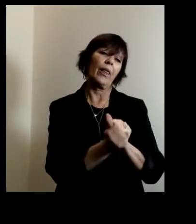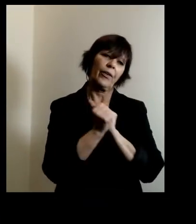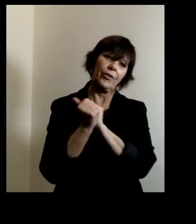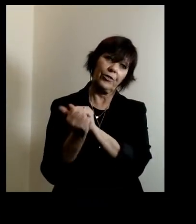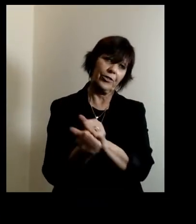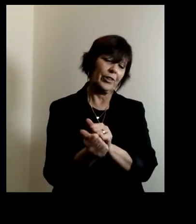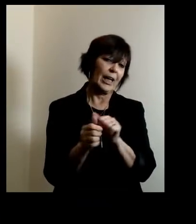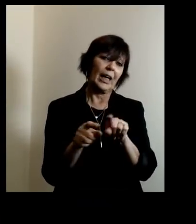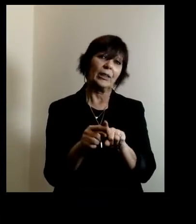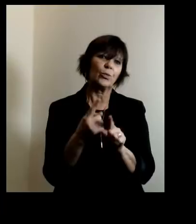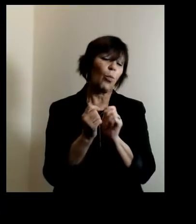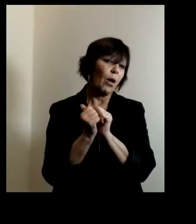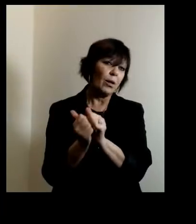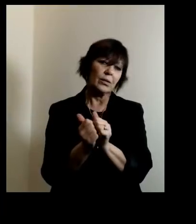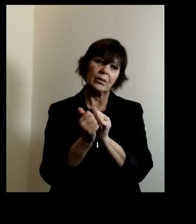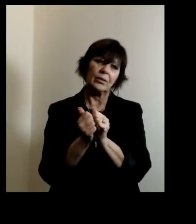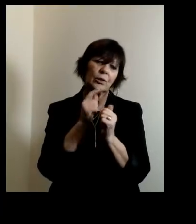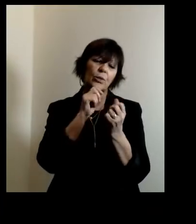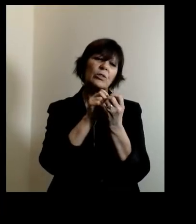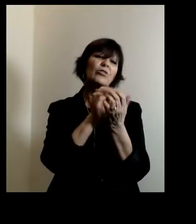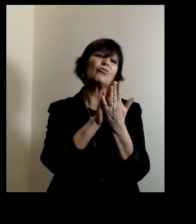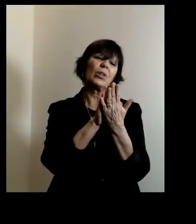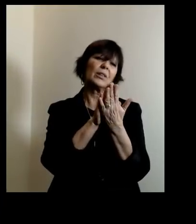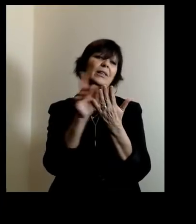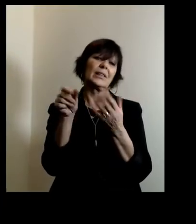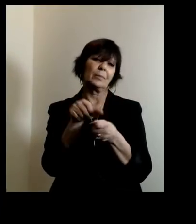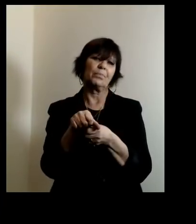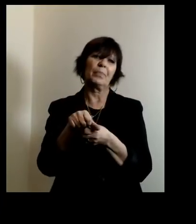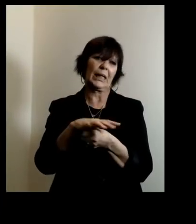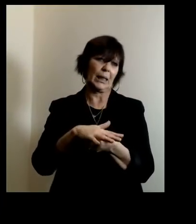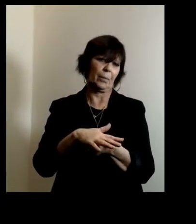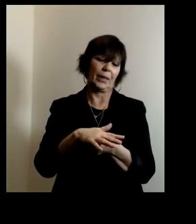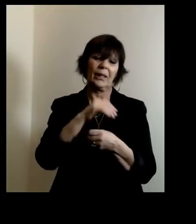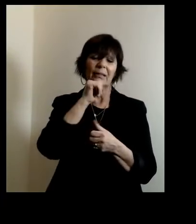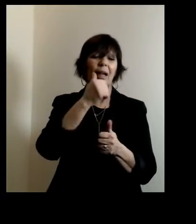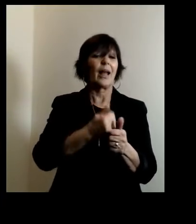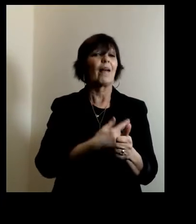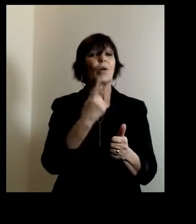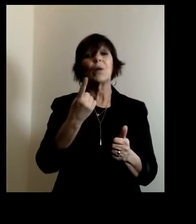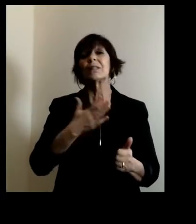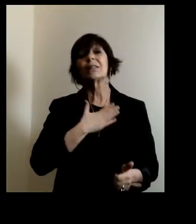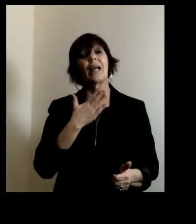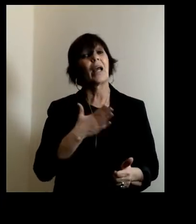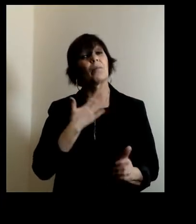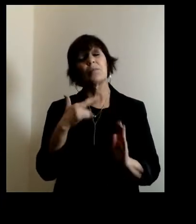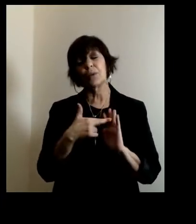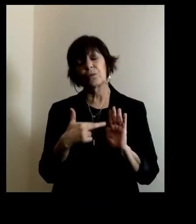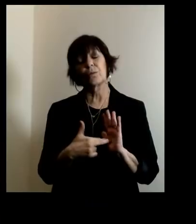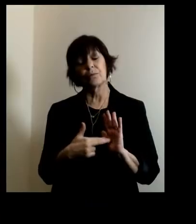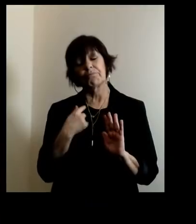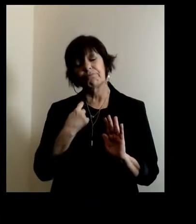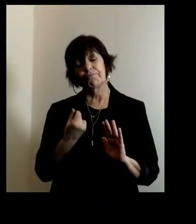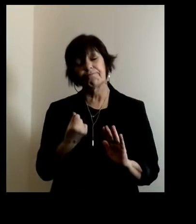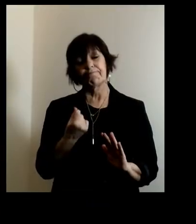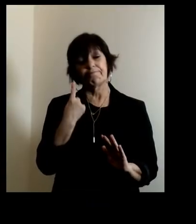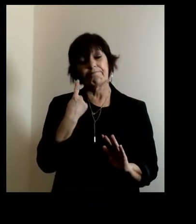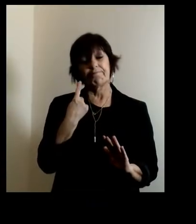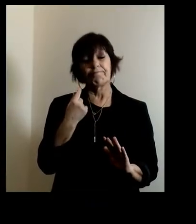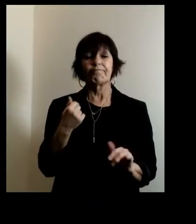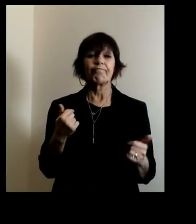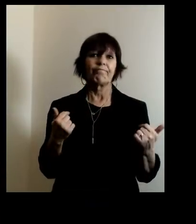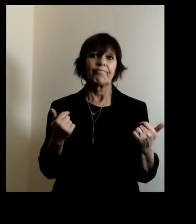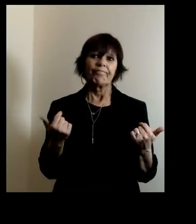as one so that we can address the global pandemic. Not everybody is happy about the rules, and I'm